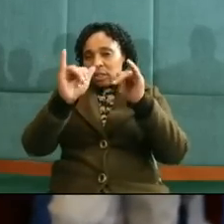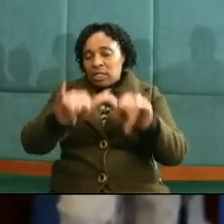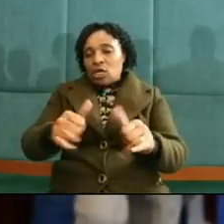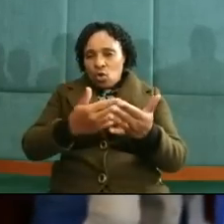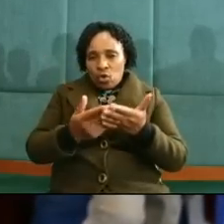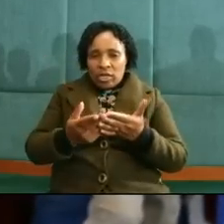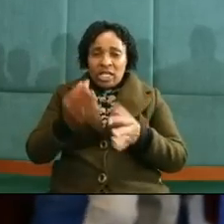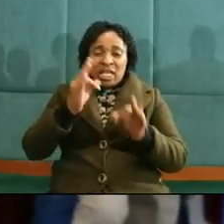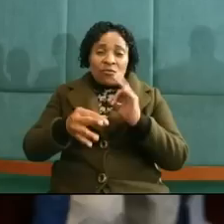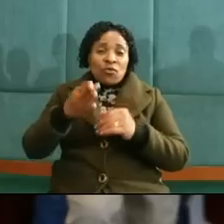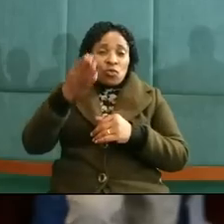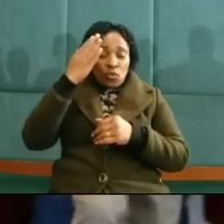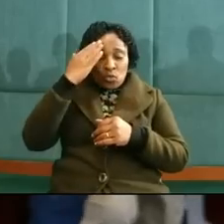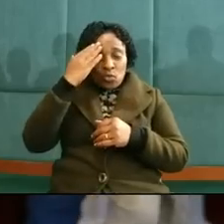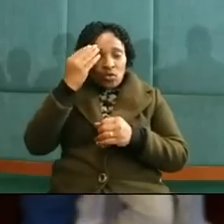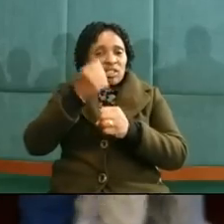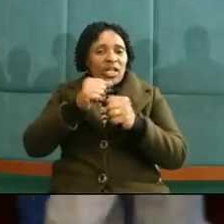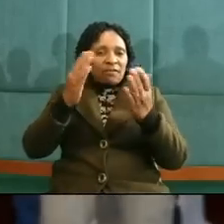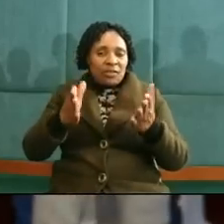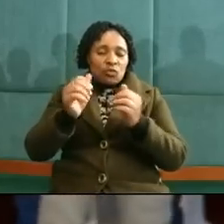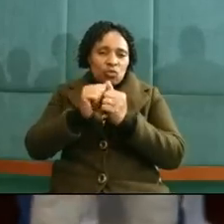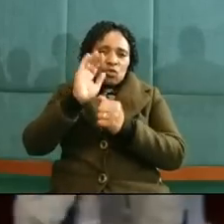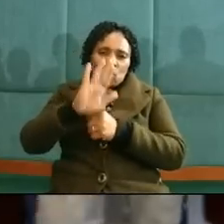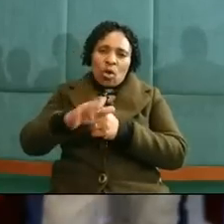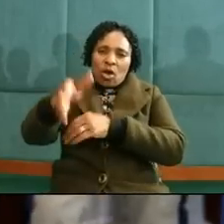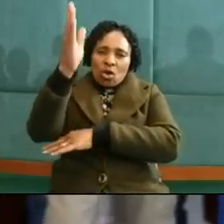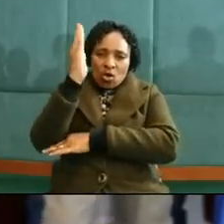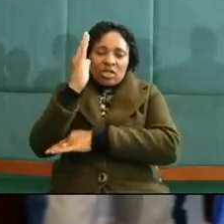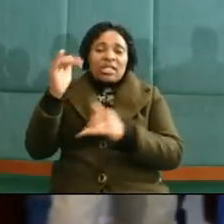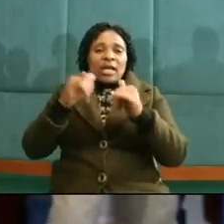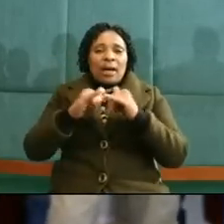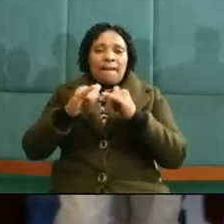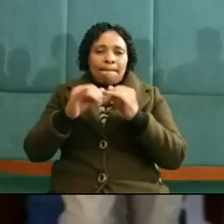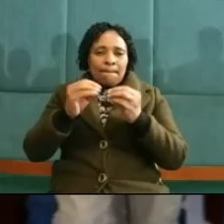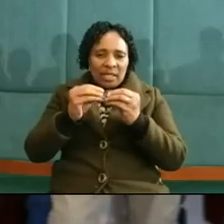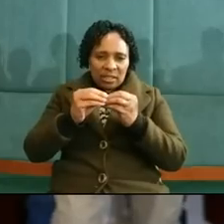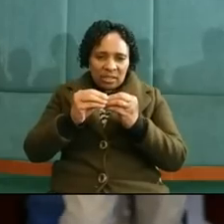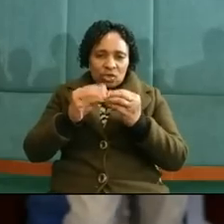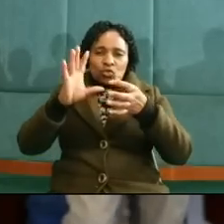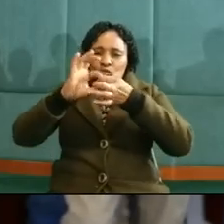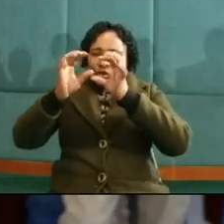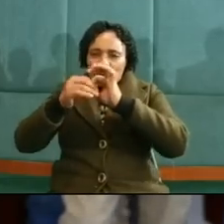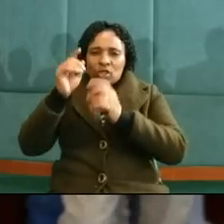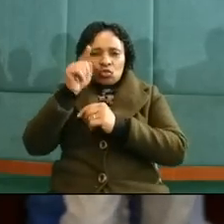If you know your soul situation between you and God, camp meeting is to reconnect